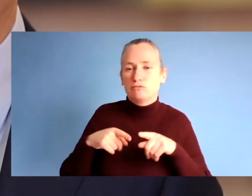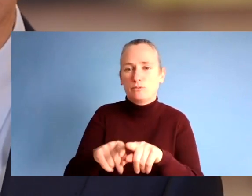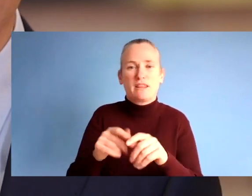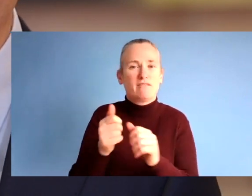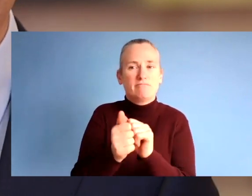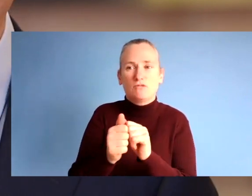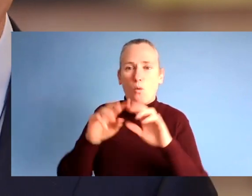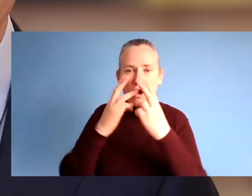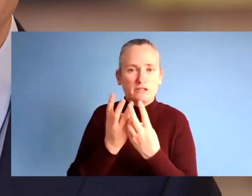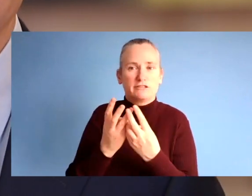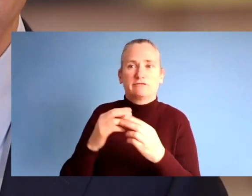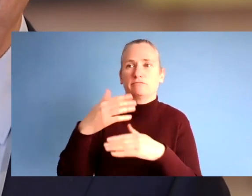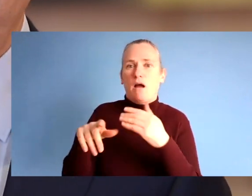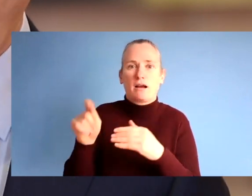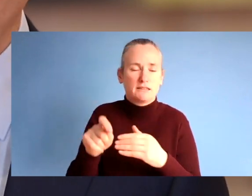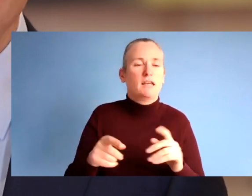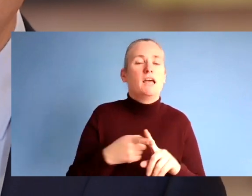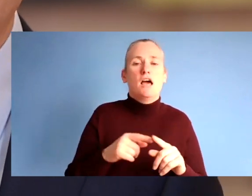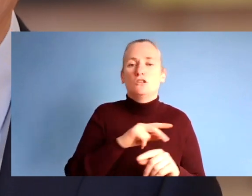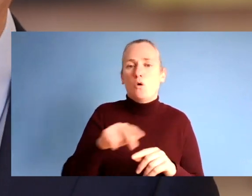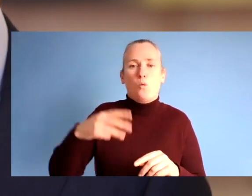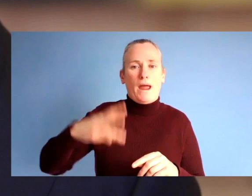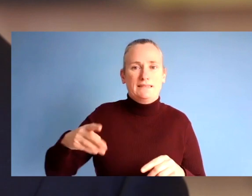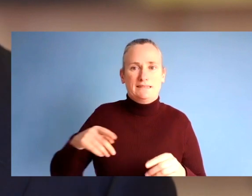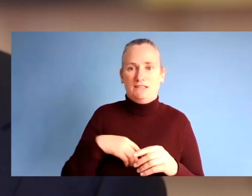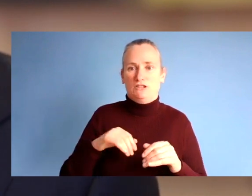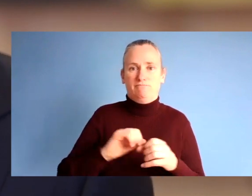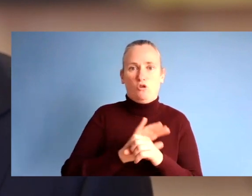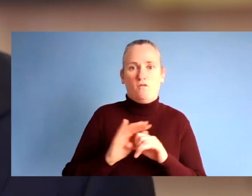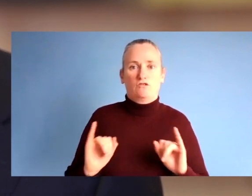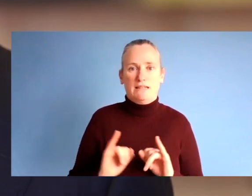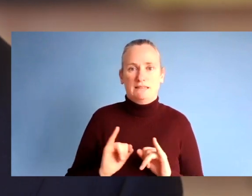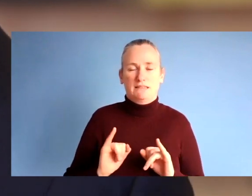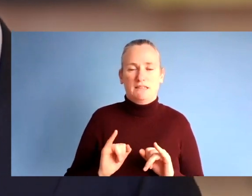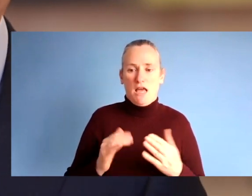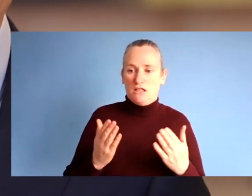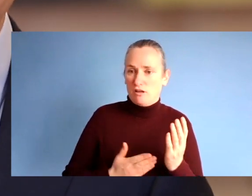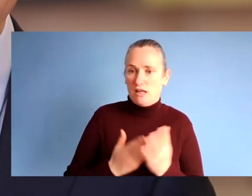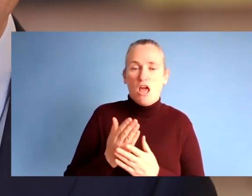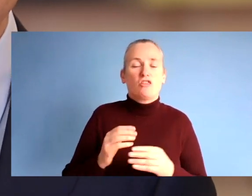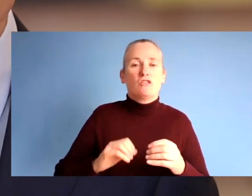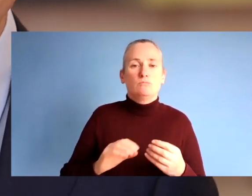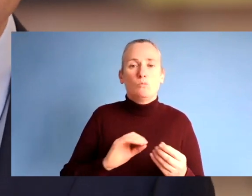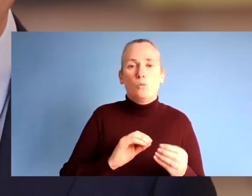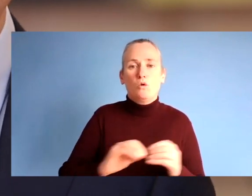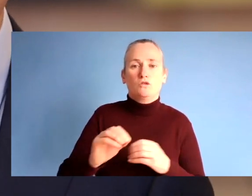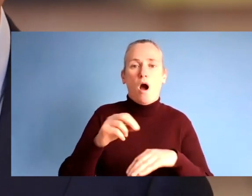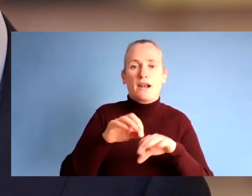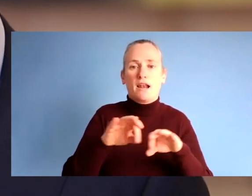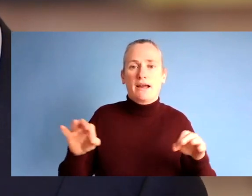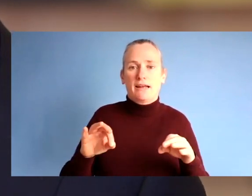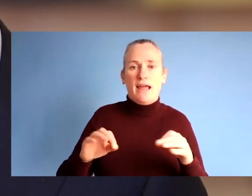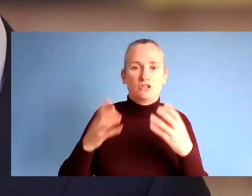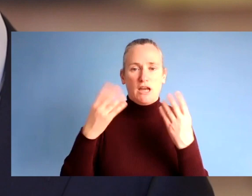not waste this crisis. Already the move to online education has jumped forward by years. This change will help to